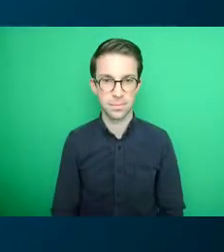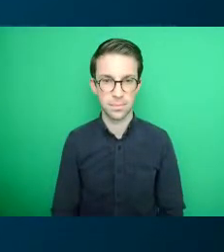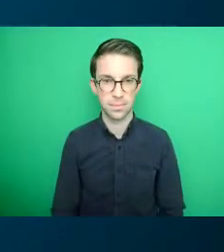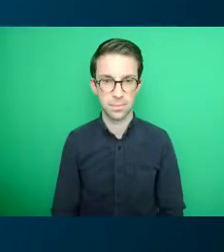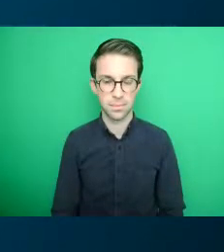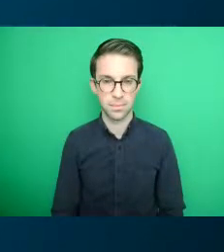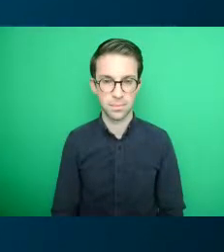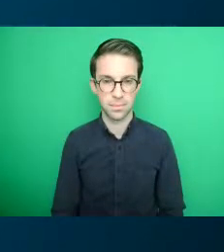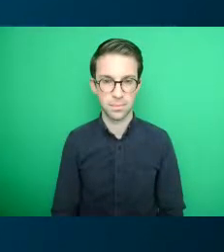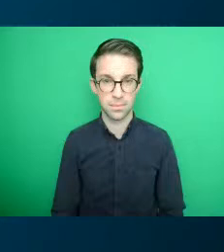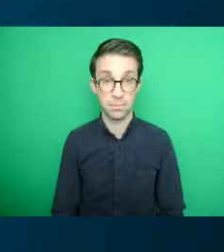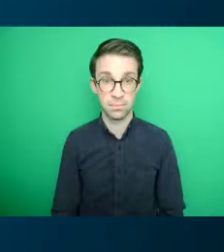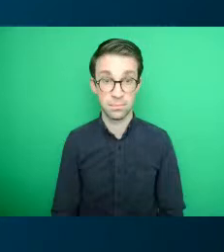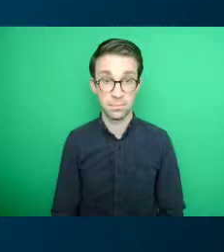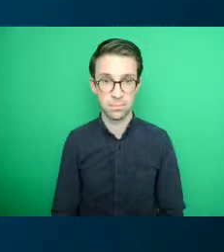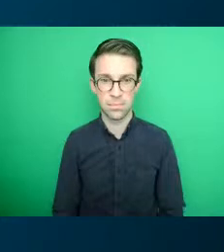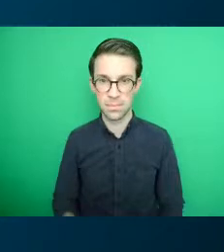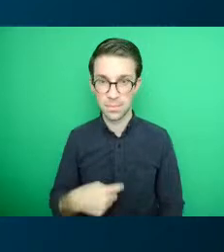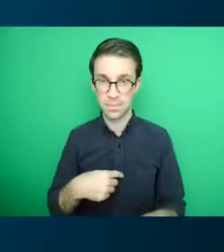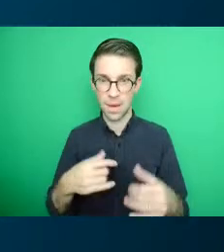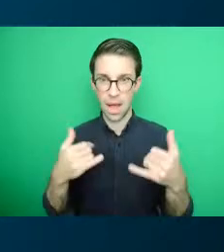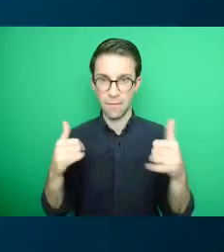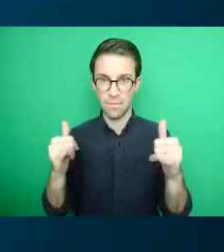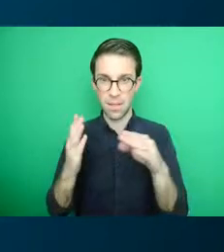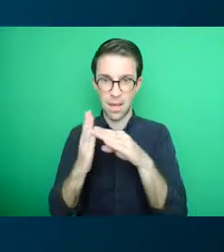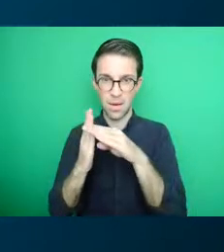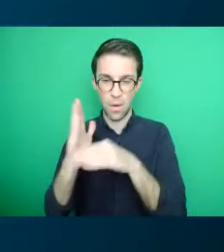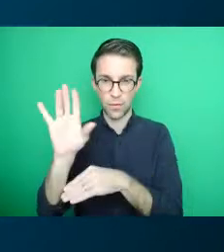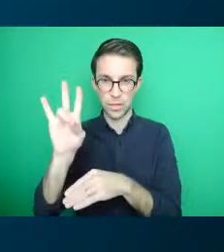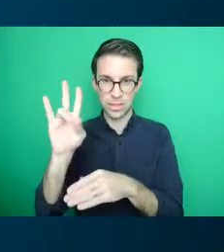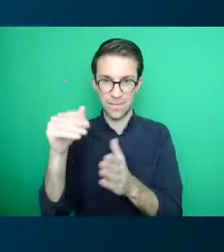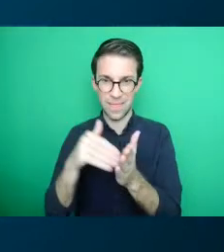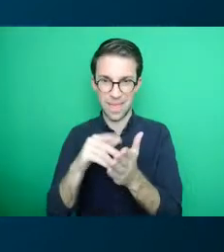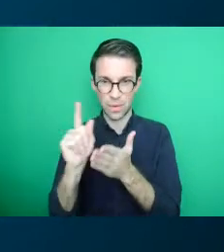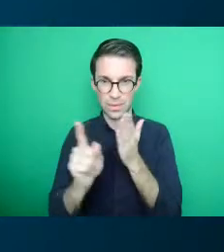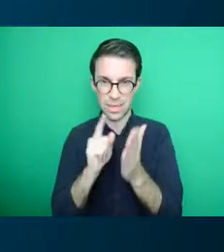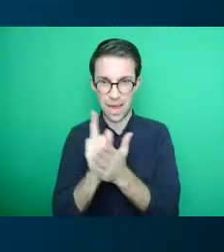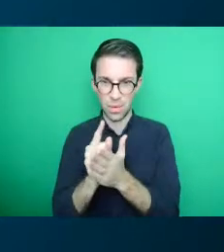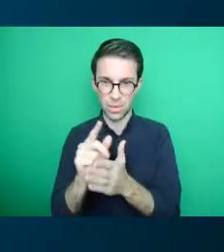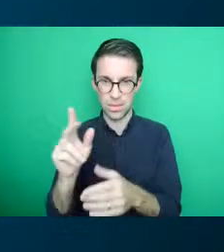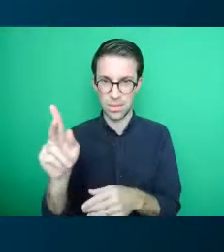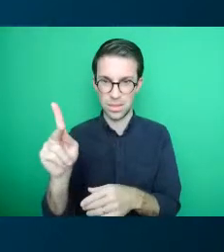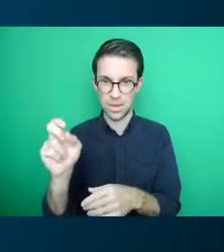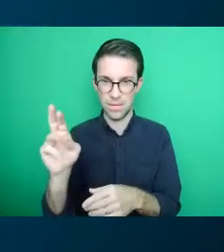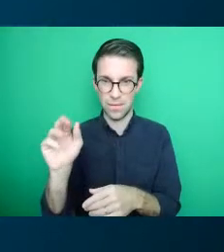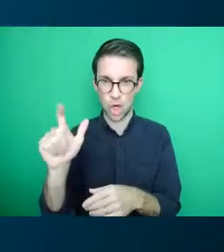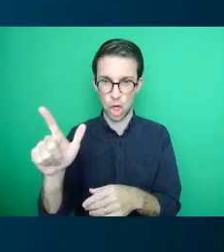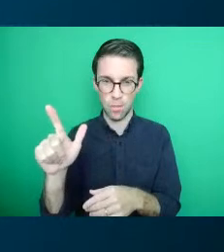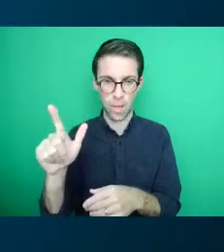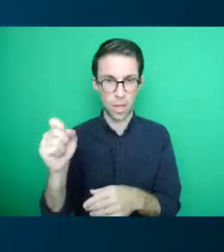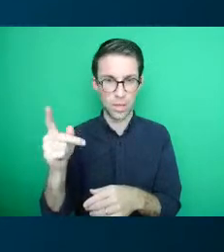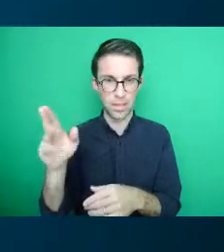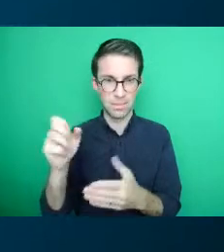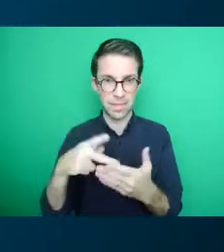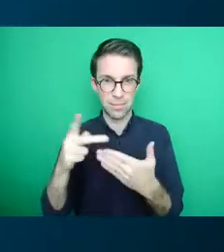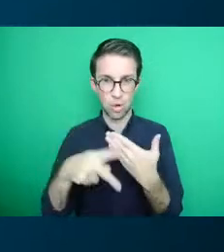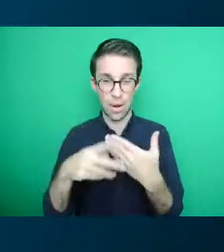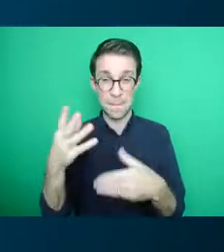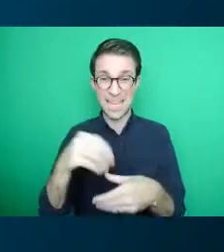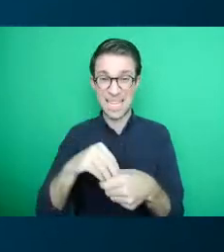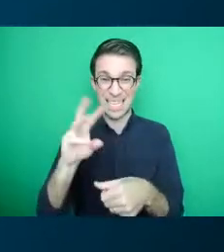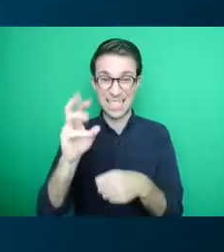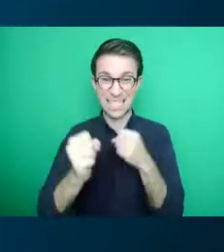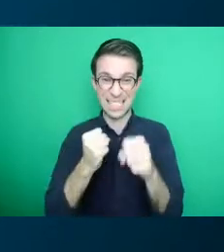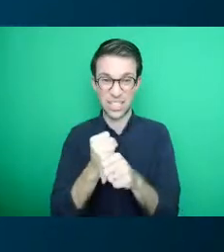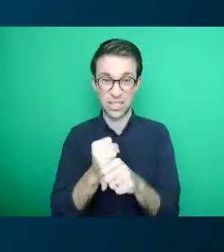I have played over 7,000 hours of Kerbal Space Program in 6 years, and never has